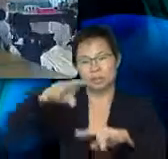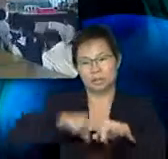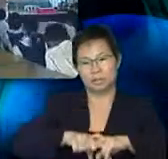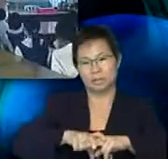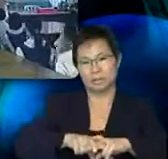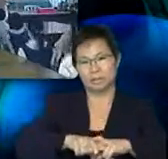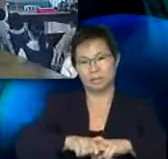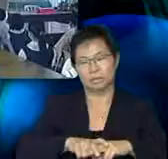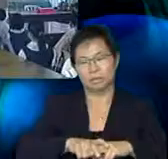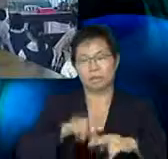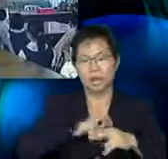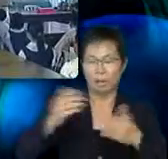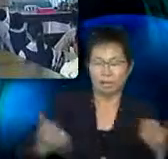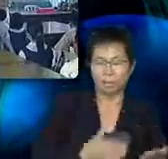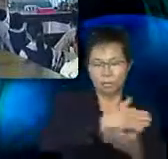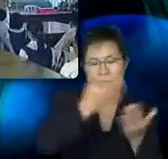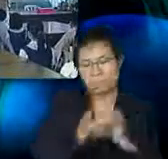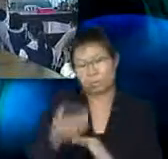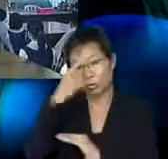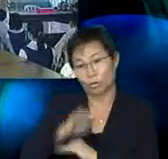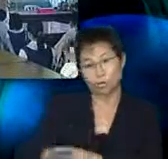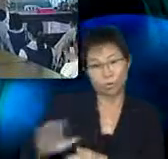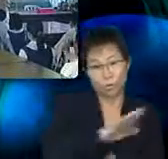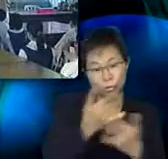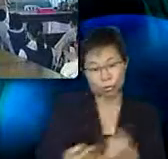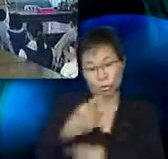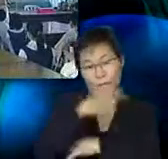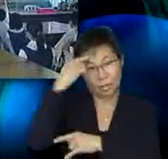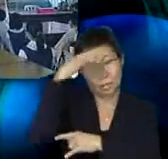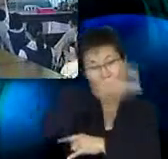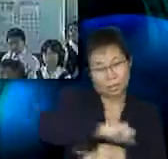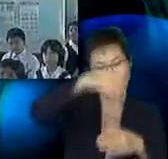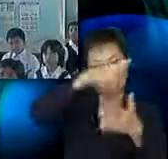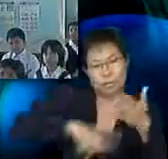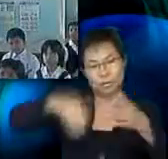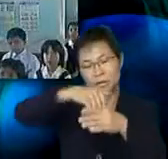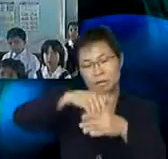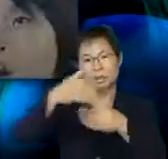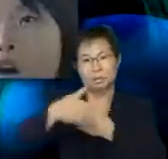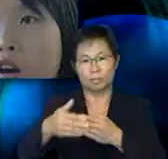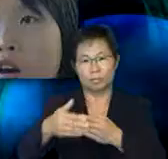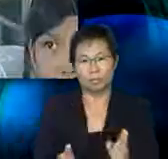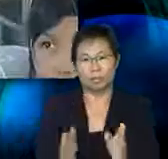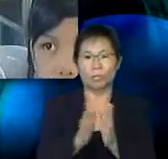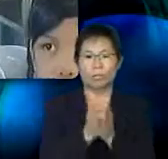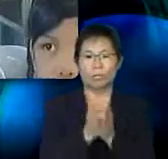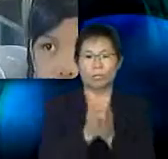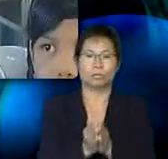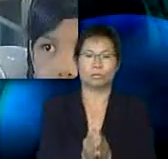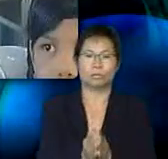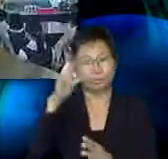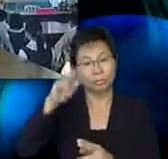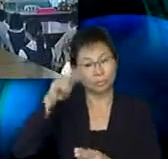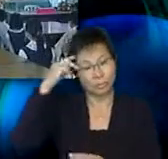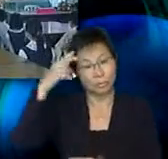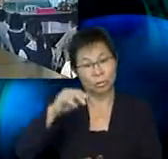I brought something for you today. Can you guess what is inside the bag? No. Okay,